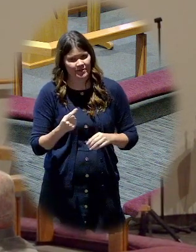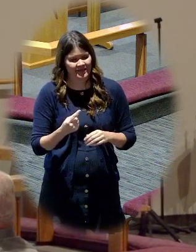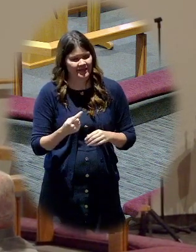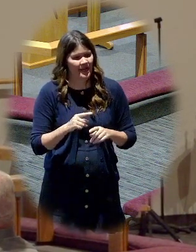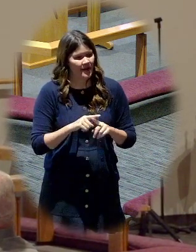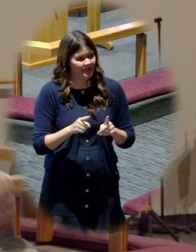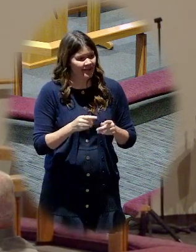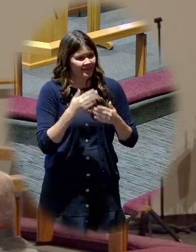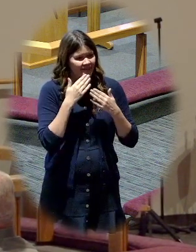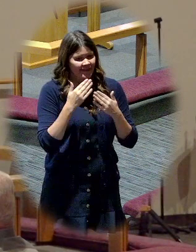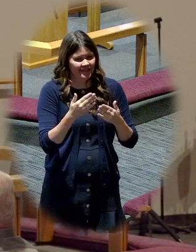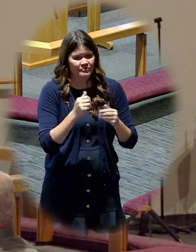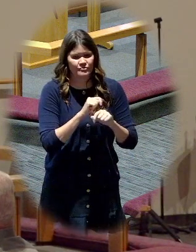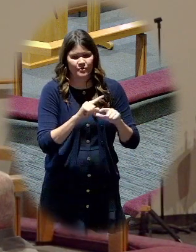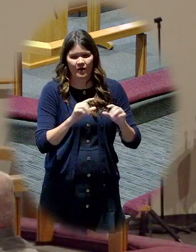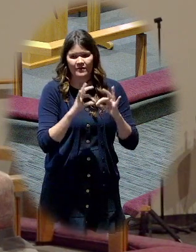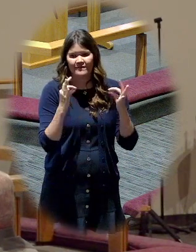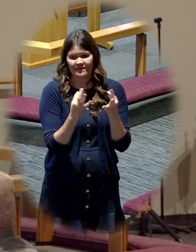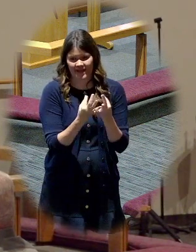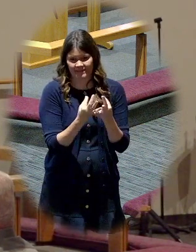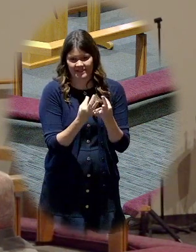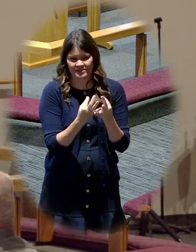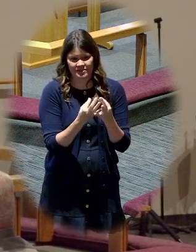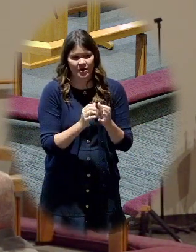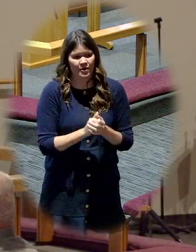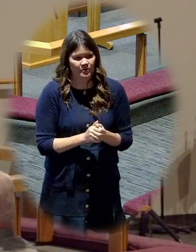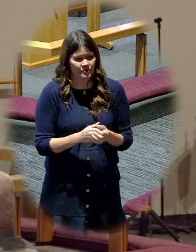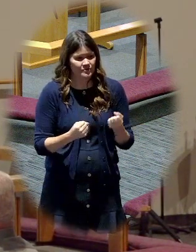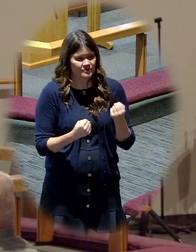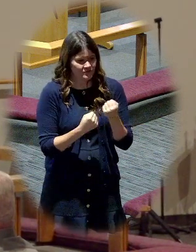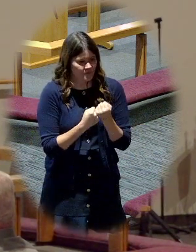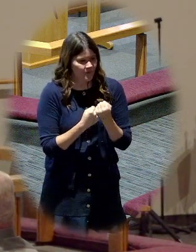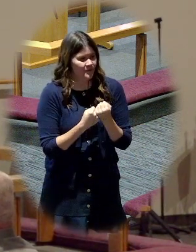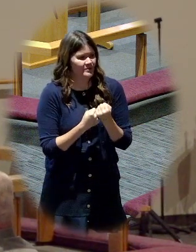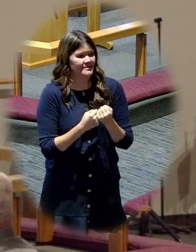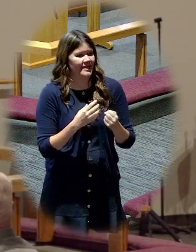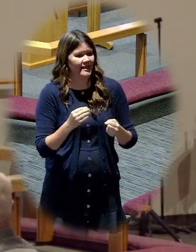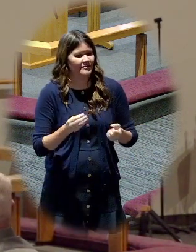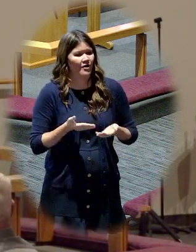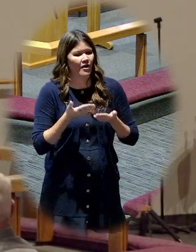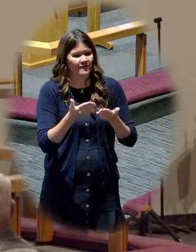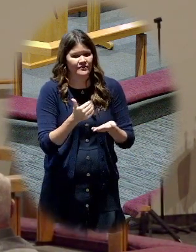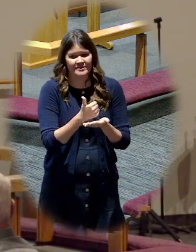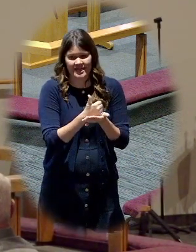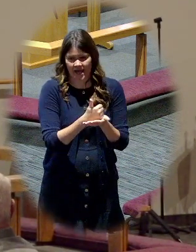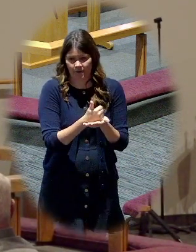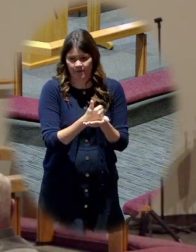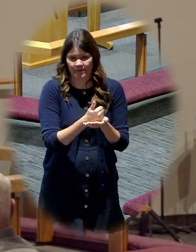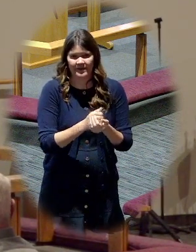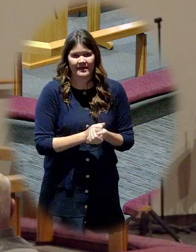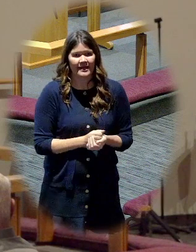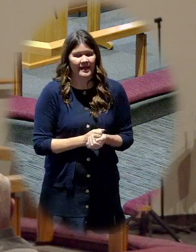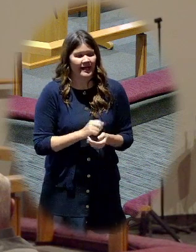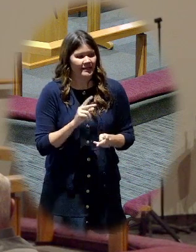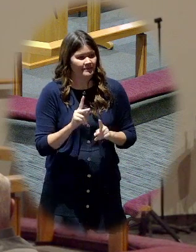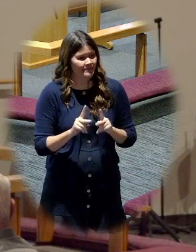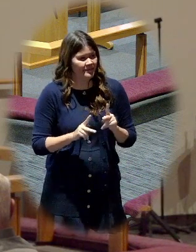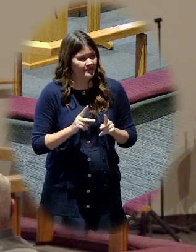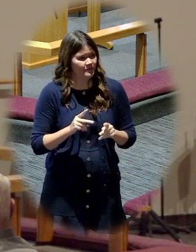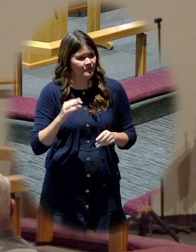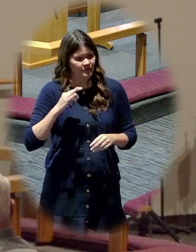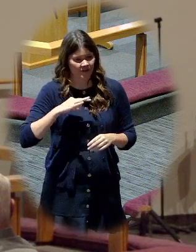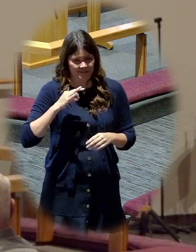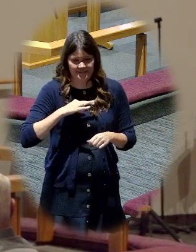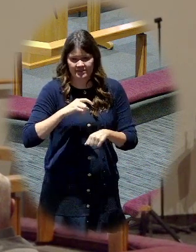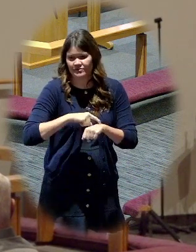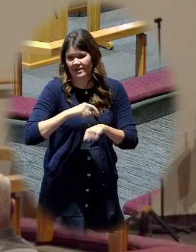thank all the families who have shown interest. I want to thank all of the volunteers who have dedicated their time and volunteered their